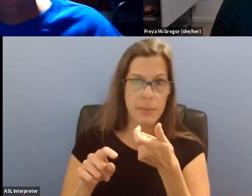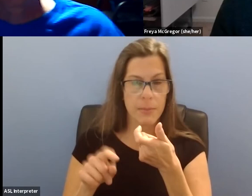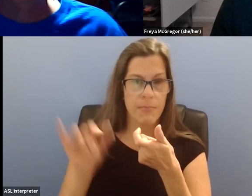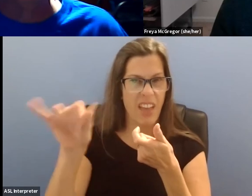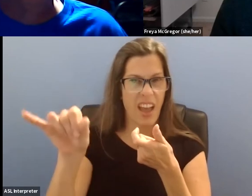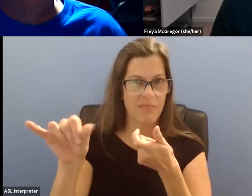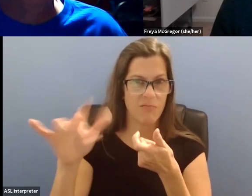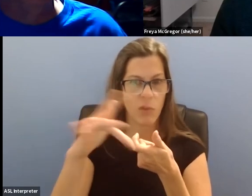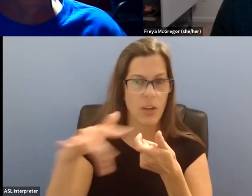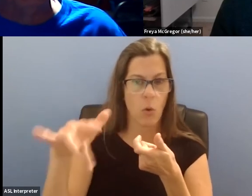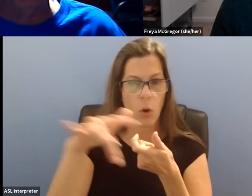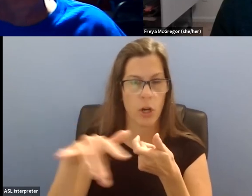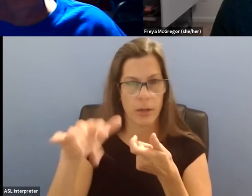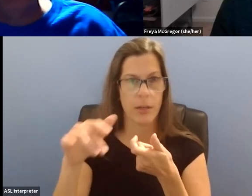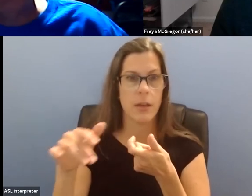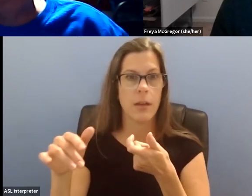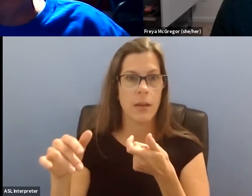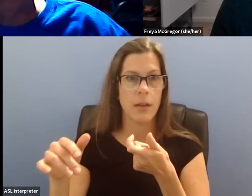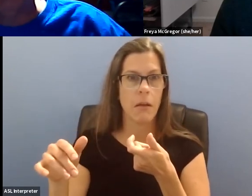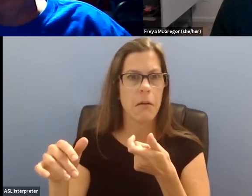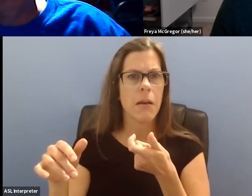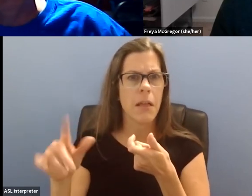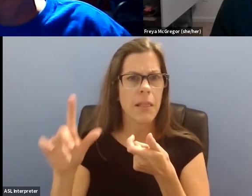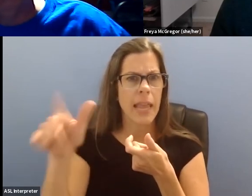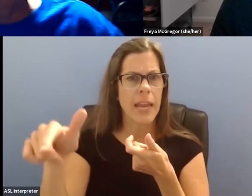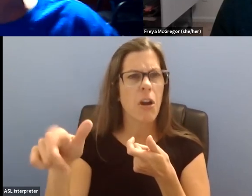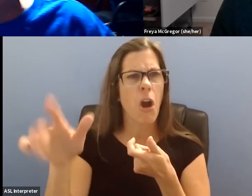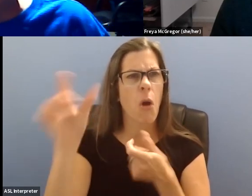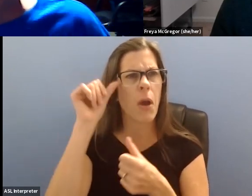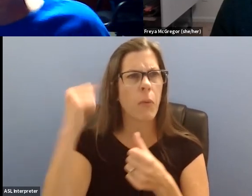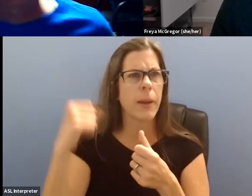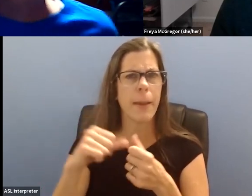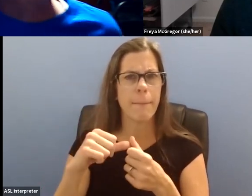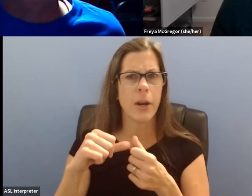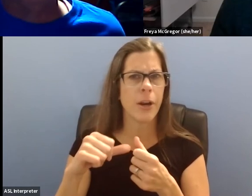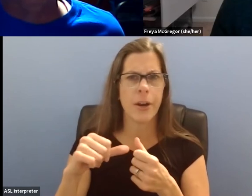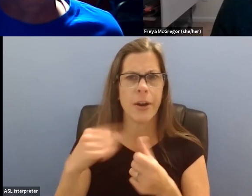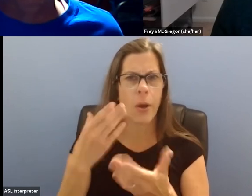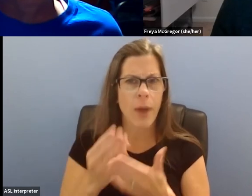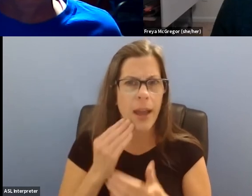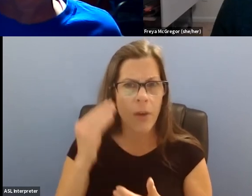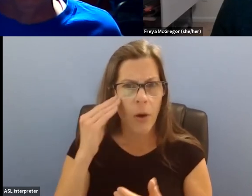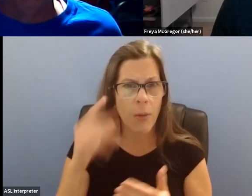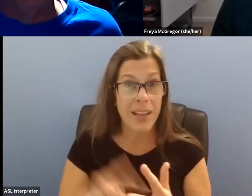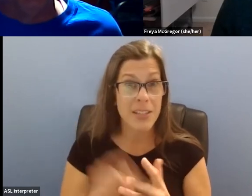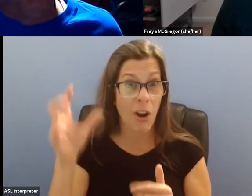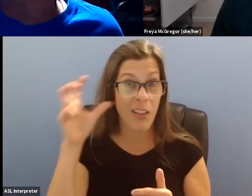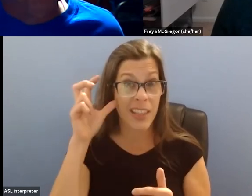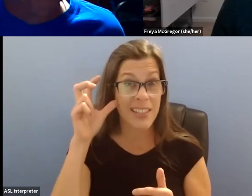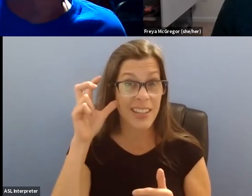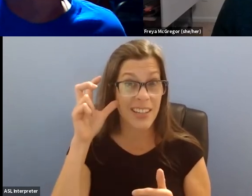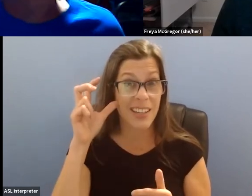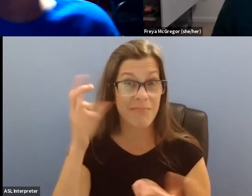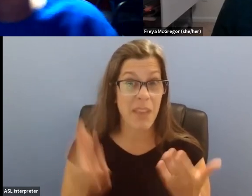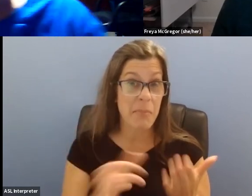I I've too many times I thought, Oh, I'll remember that sound till I get home while I get home. And then I start listening to bird recordings and think that